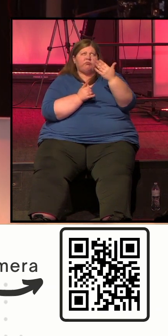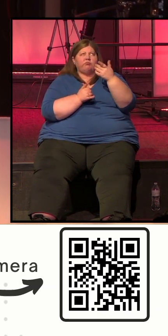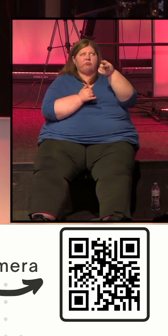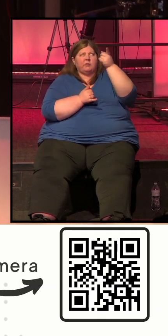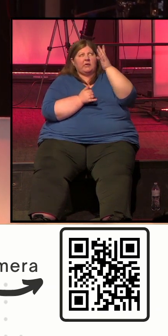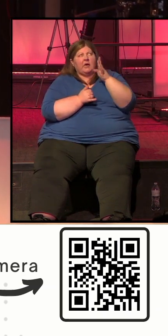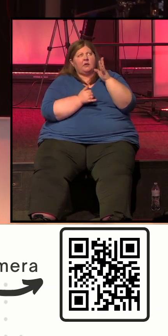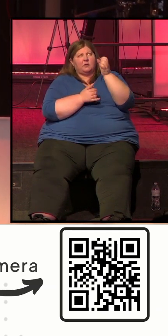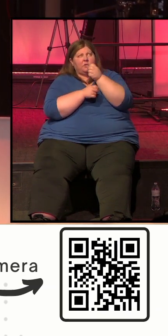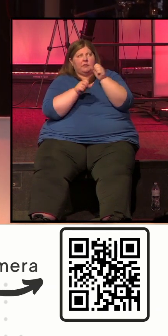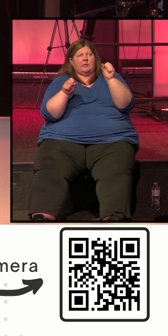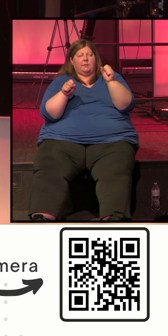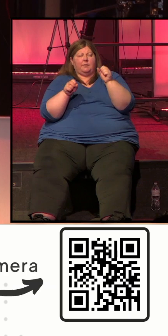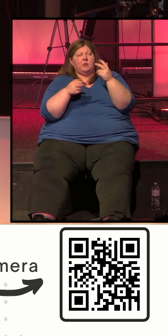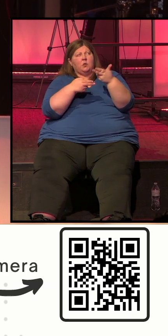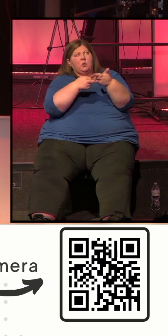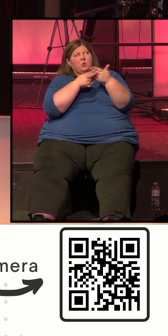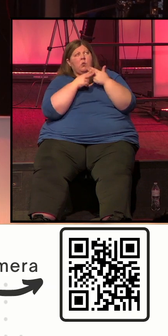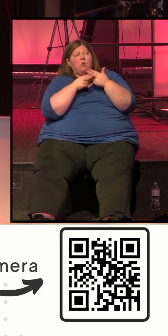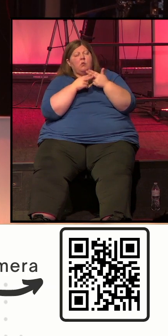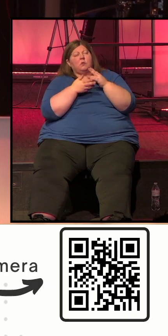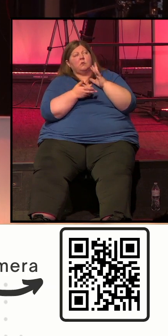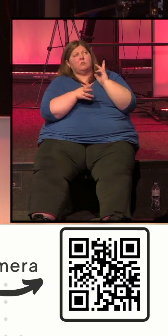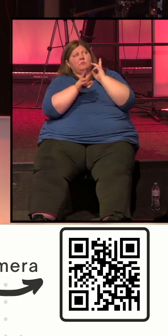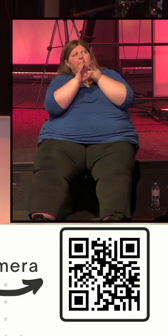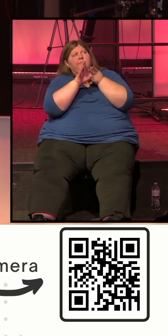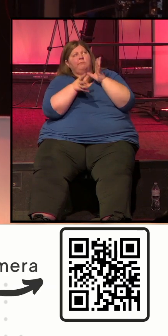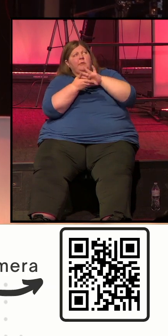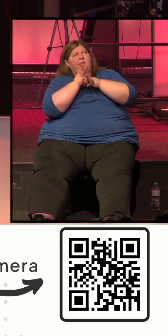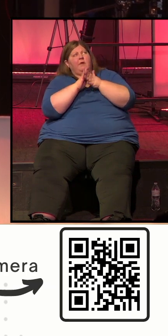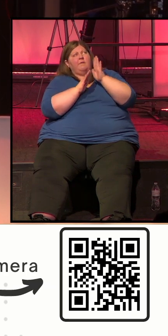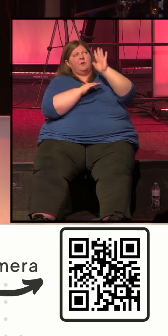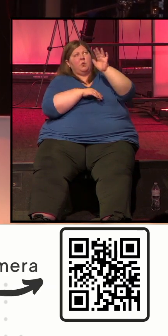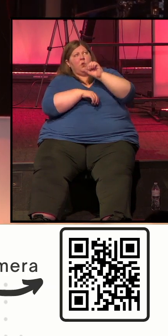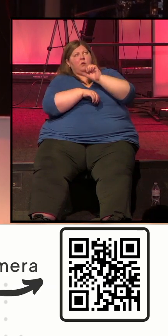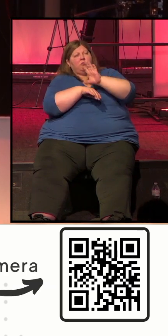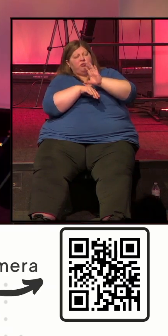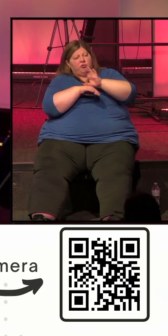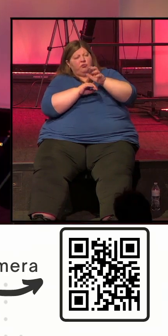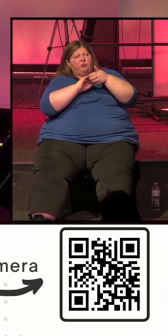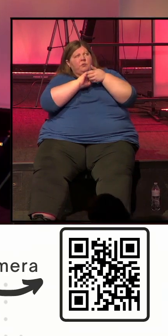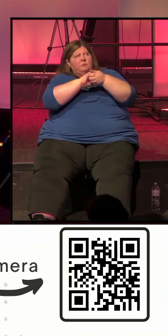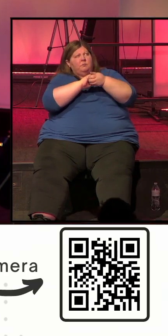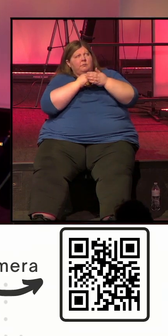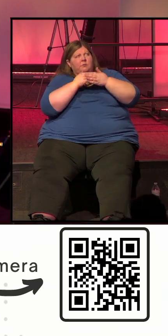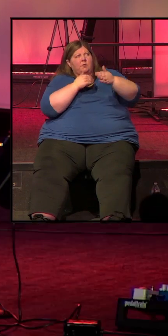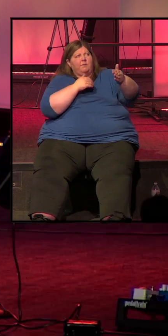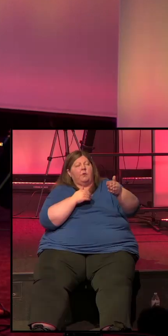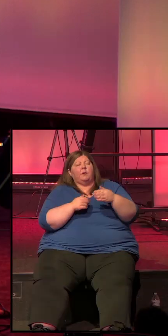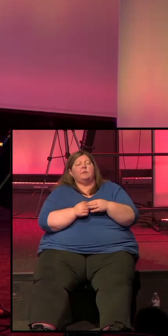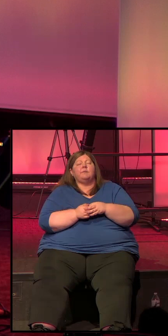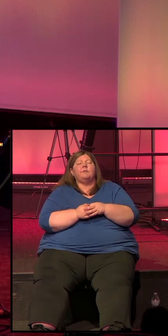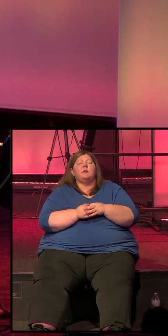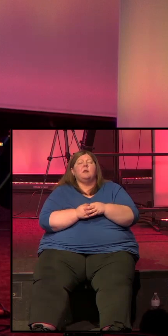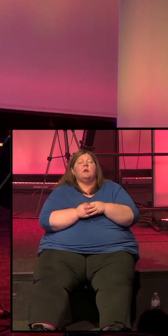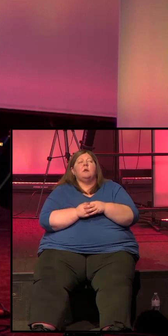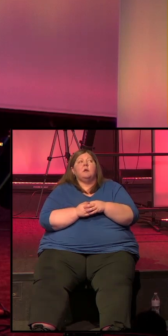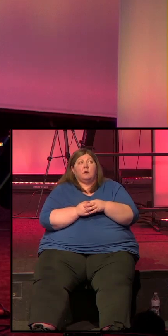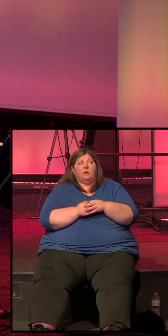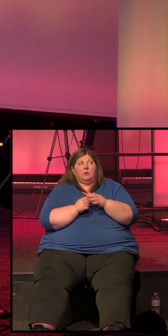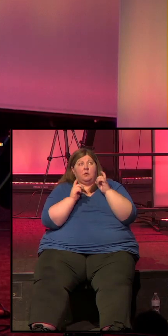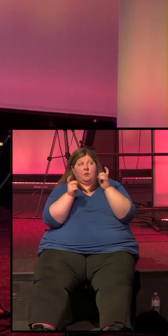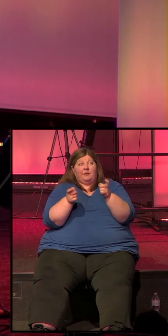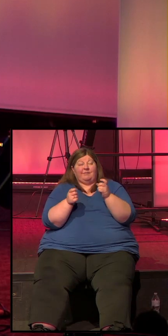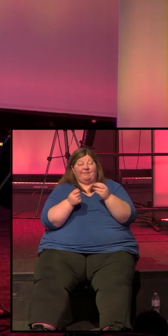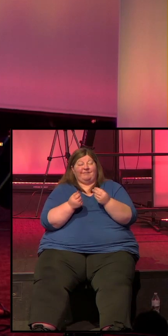redeems, that you call us, God, to be a part of your church and the gospel going forward in the world. And so, God, as we give this morning, we do so with a